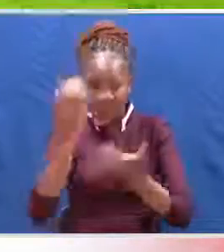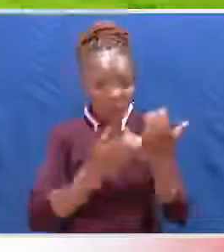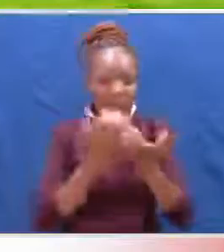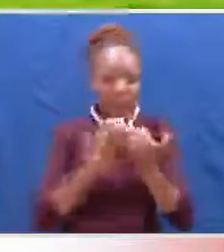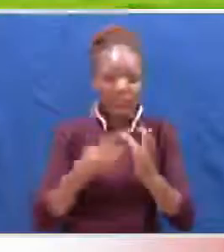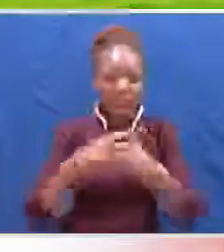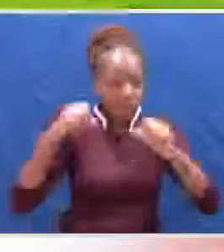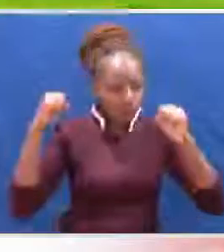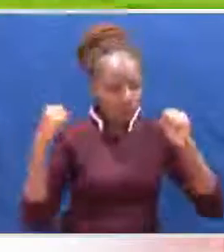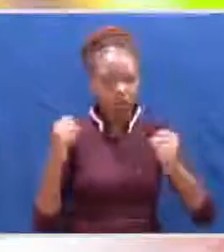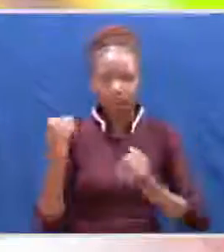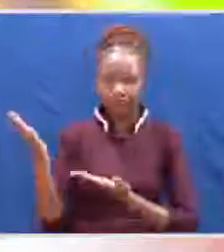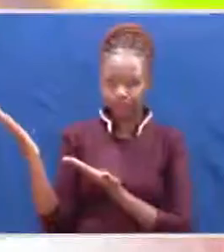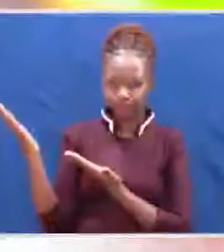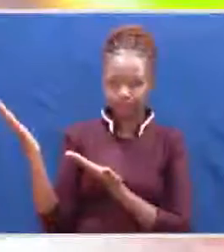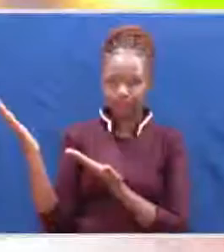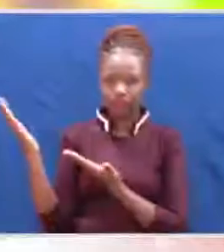was.